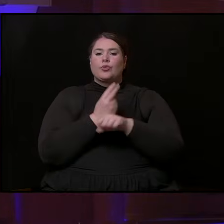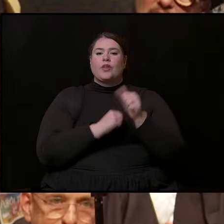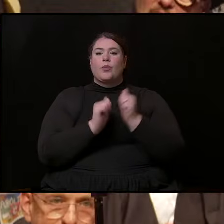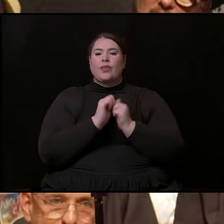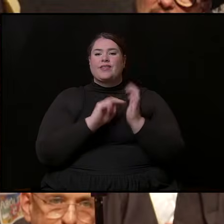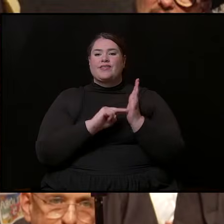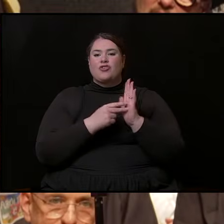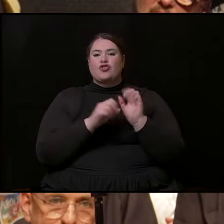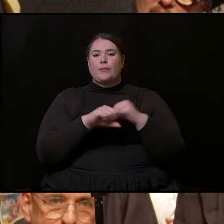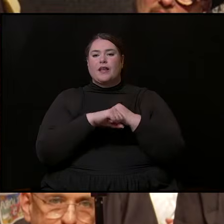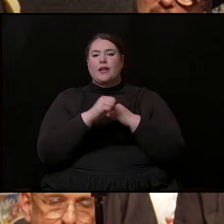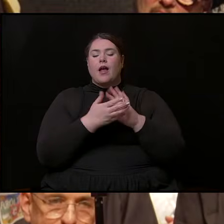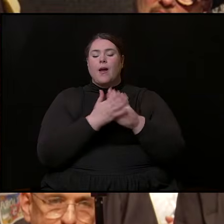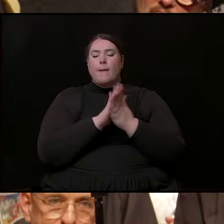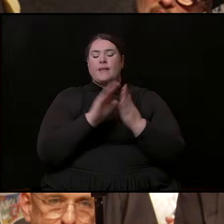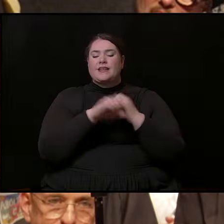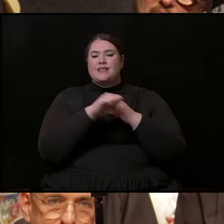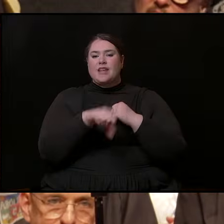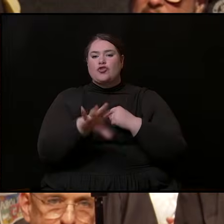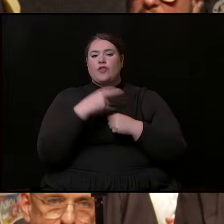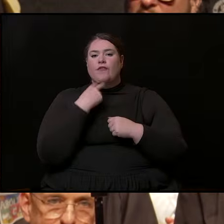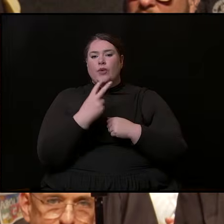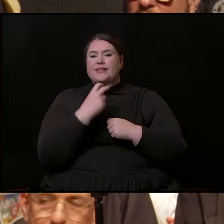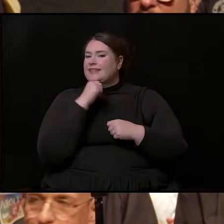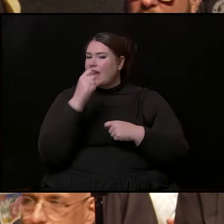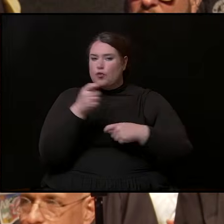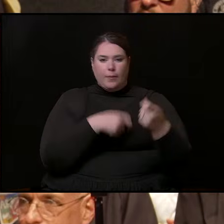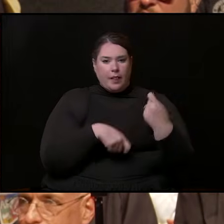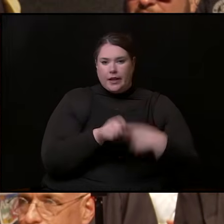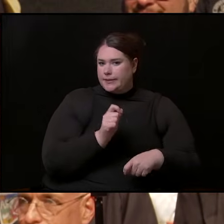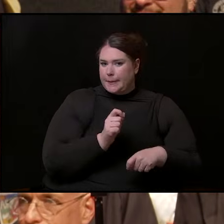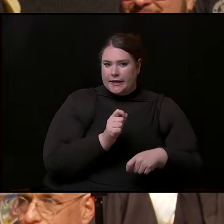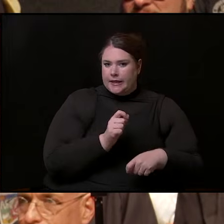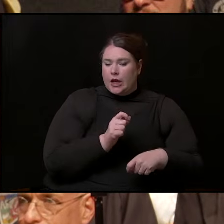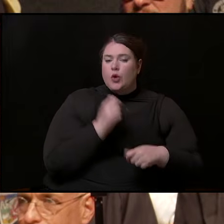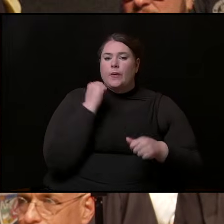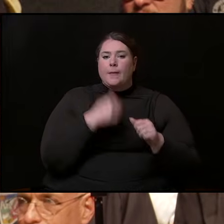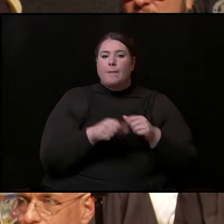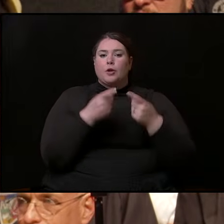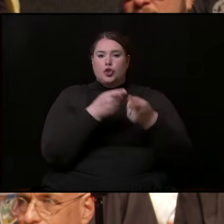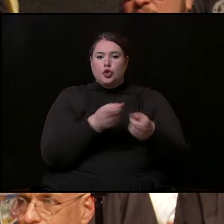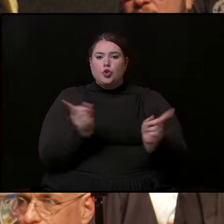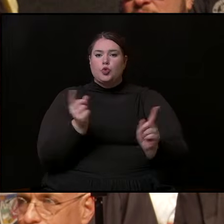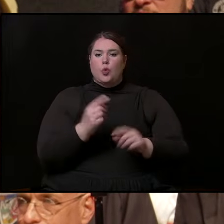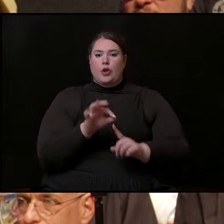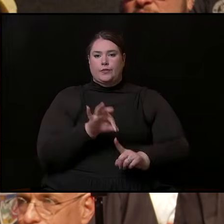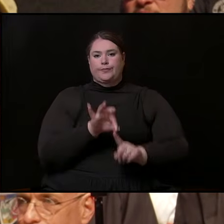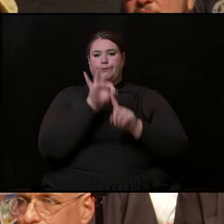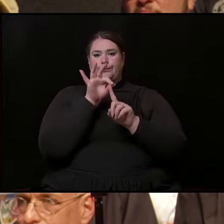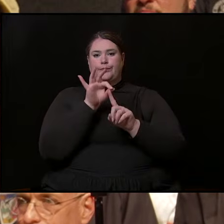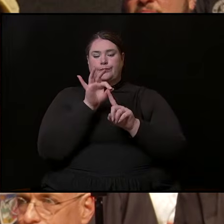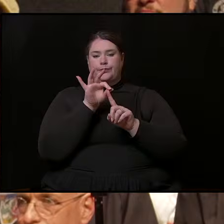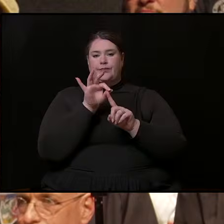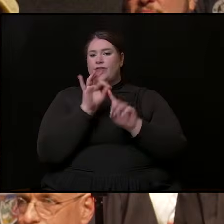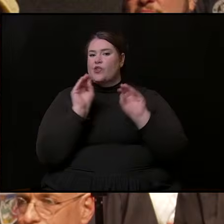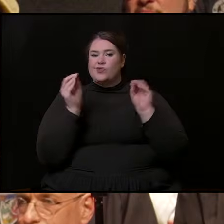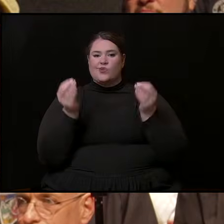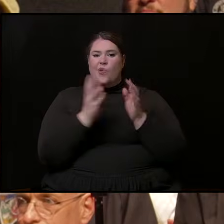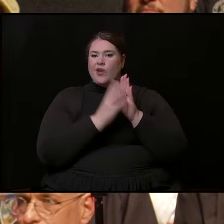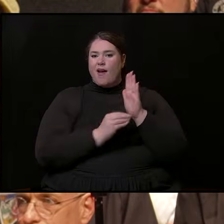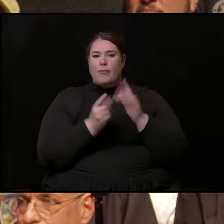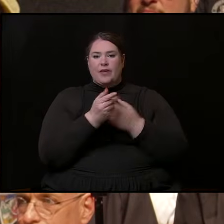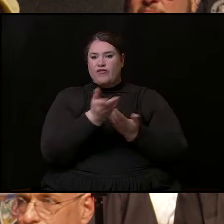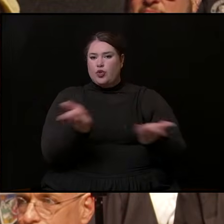of your voice, and it is not a replacement for it. Remember, you are one of one. There is no duplicate of